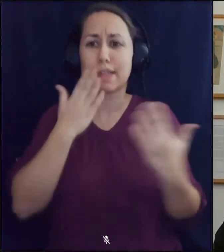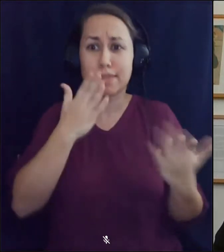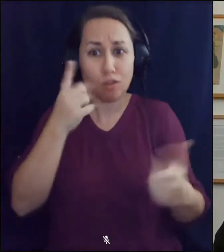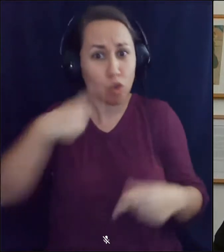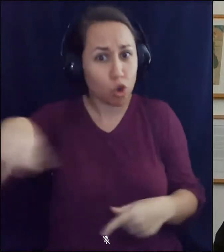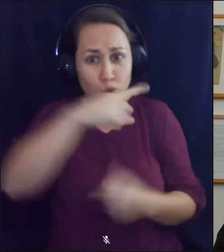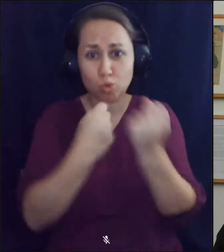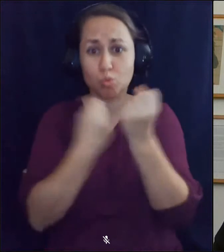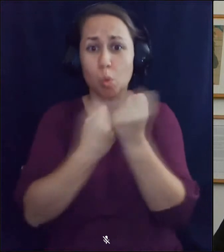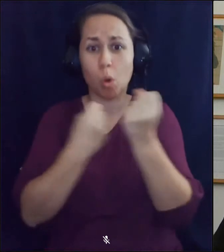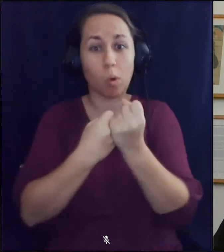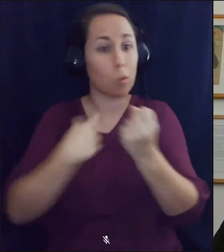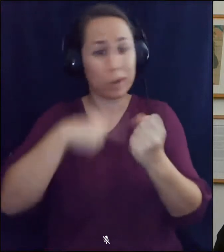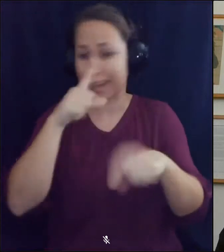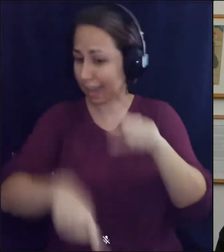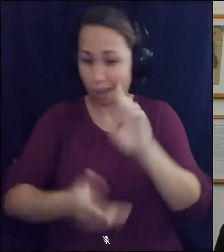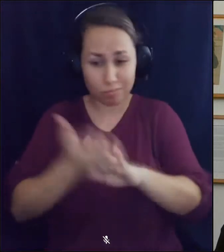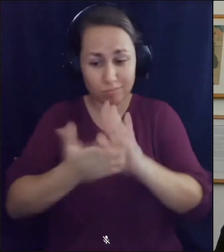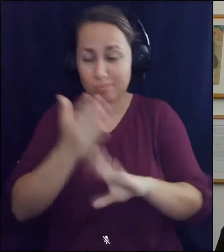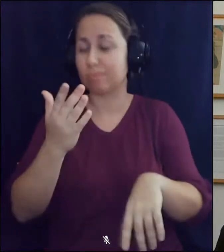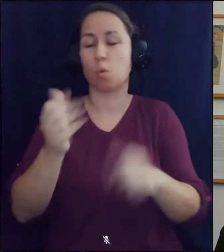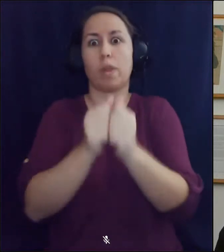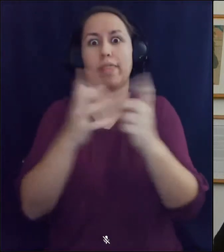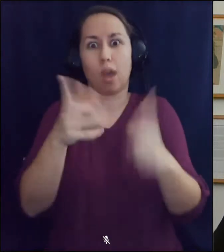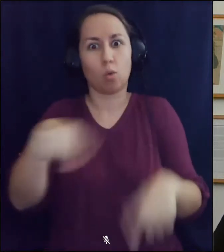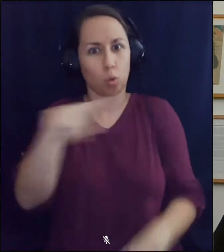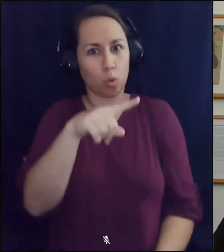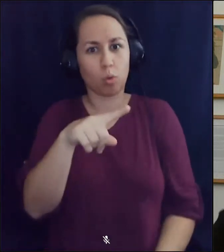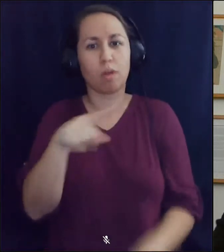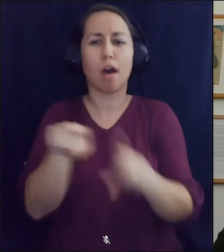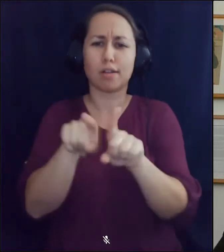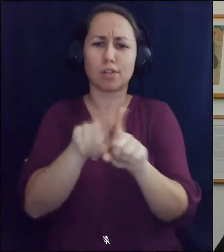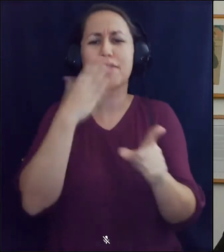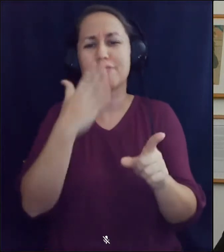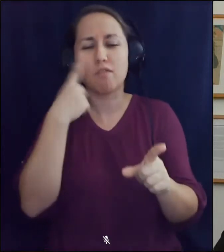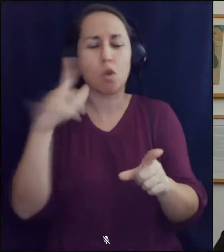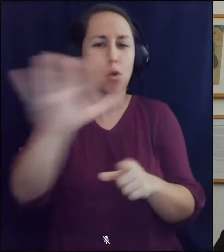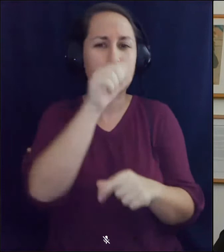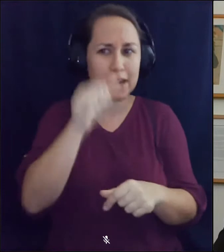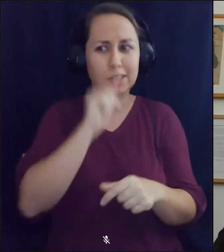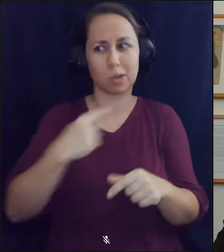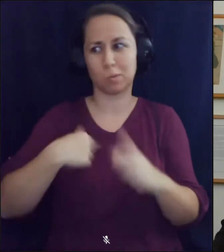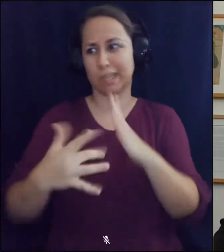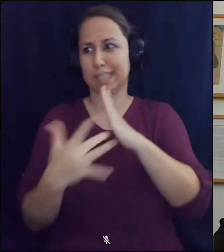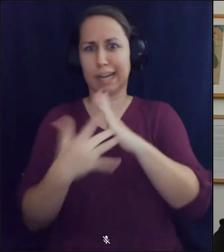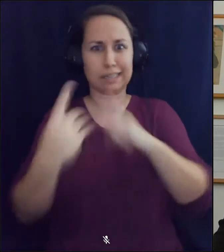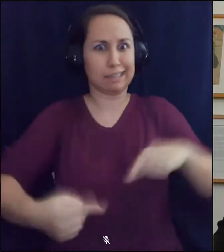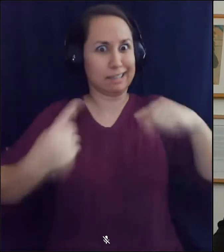here today, and we are so appreciative of it. And also for your patience tonight while we sorted out the technical